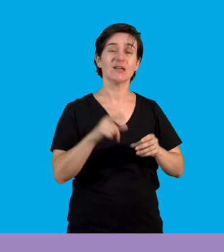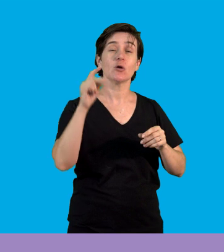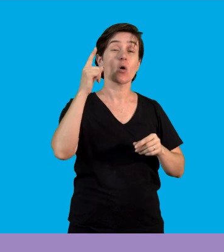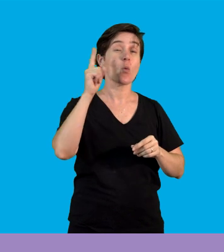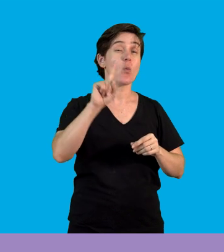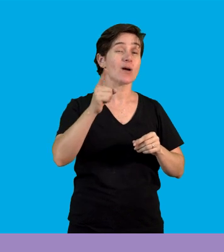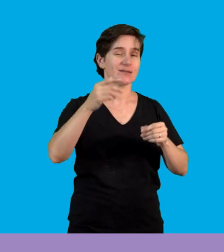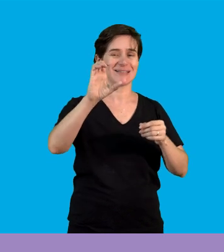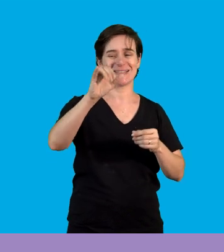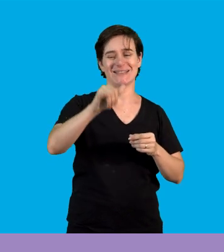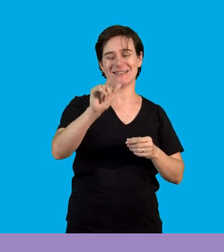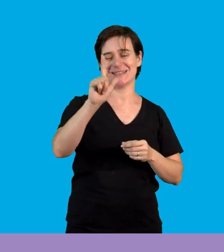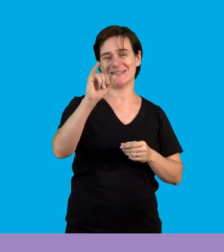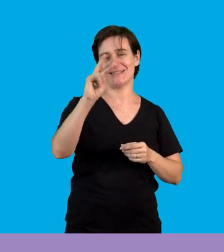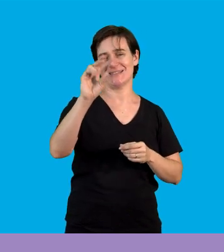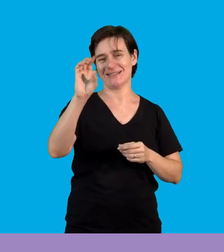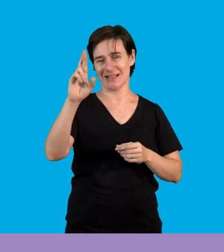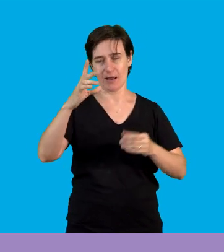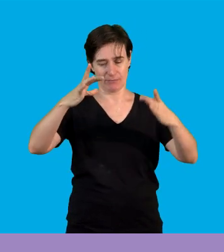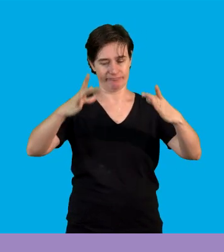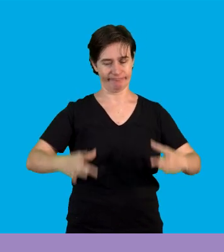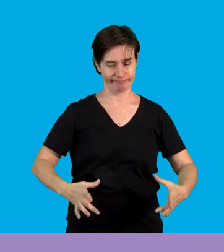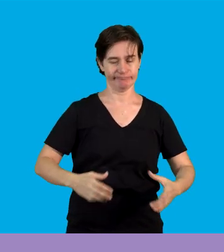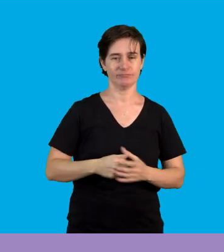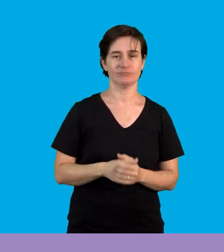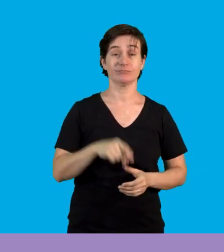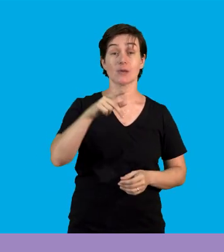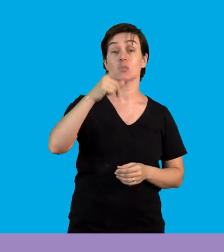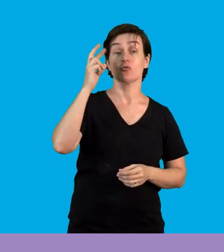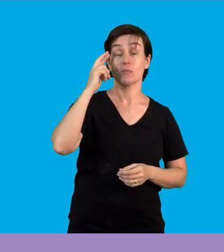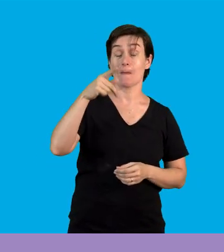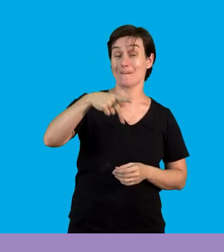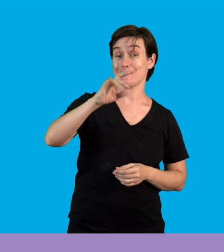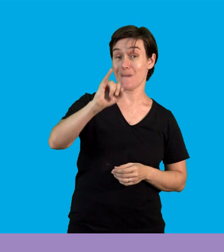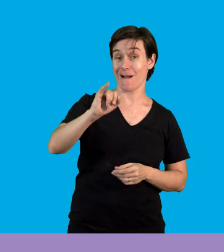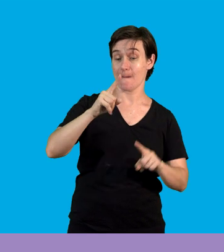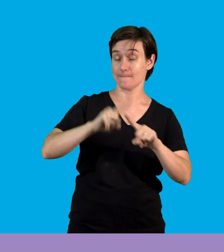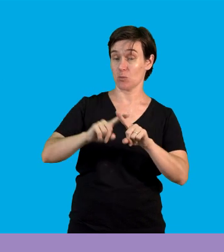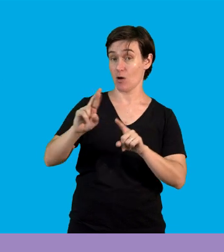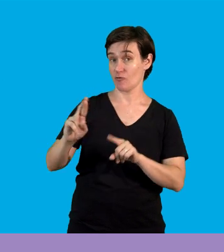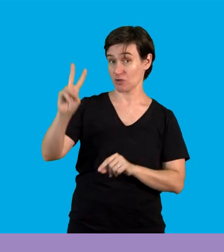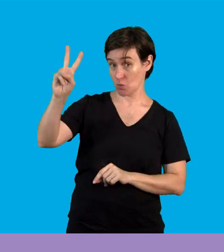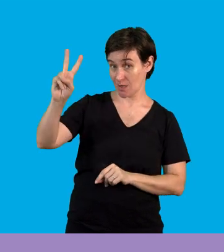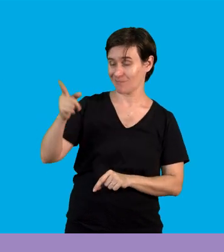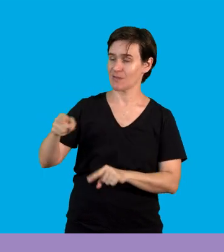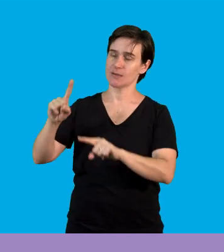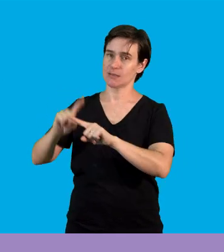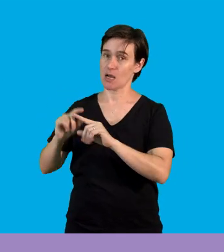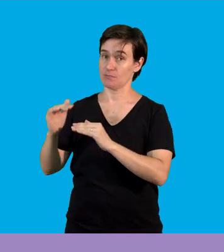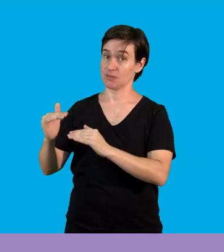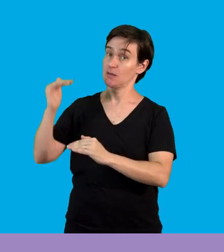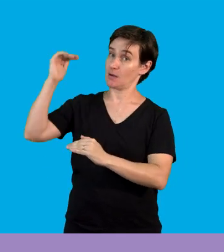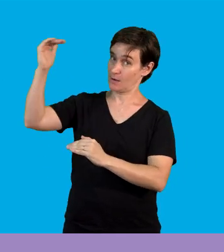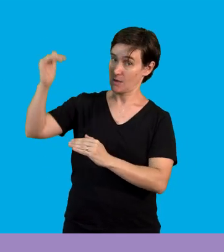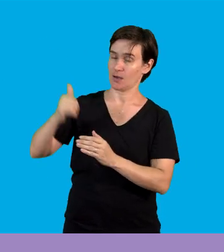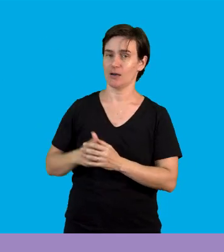cylinder, of course, would be pi multiplied by the radius squared, and we are going